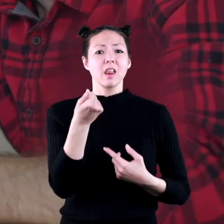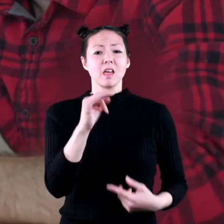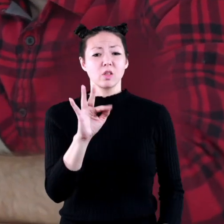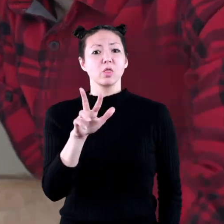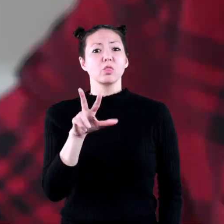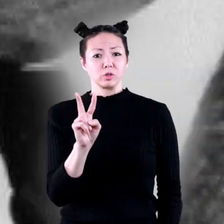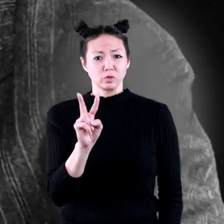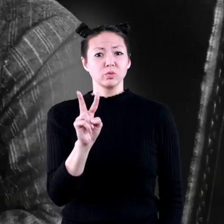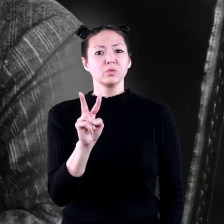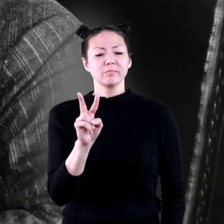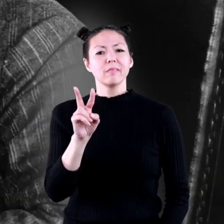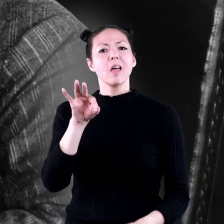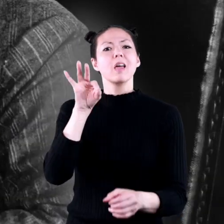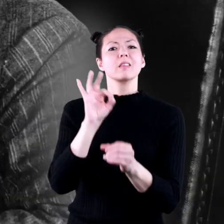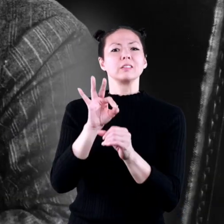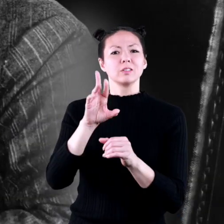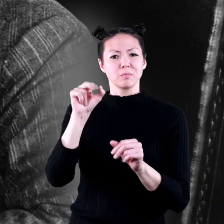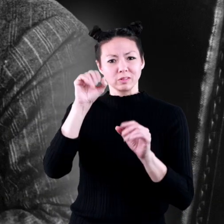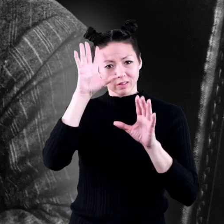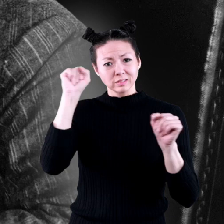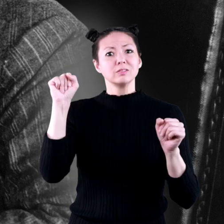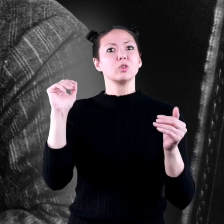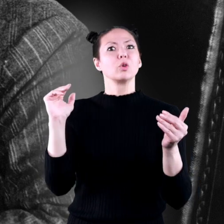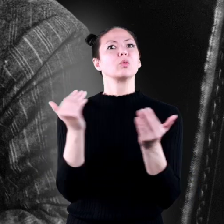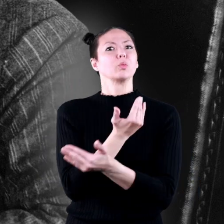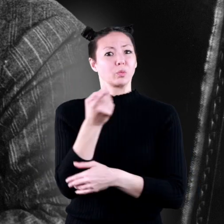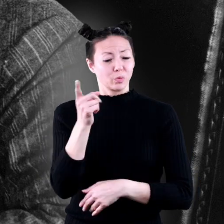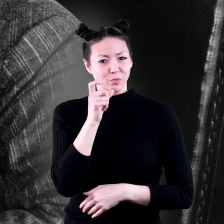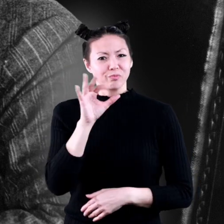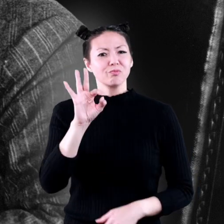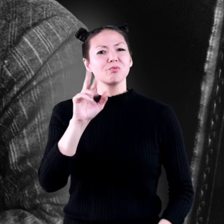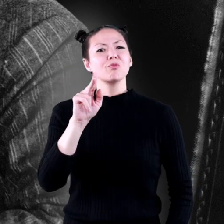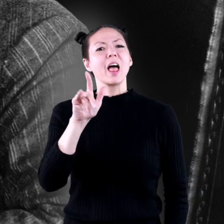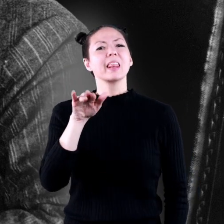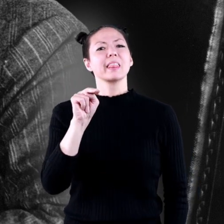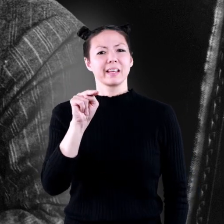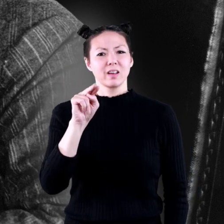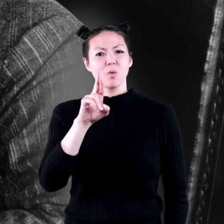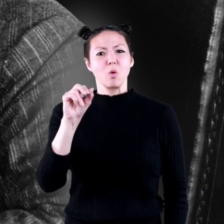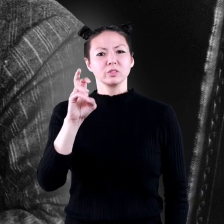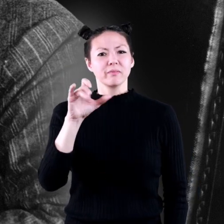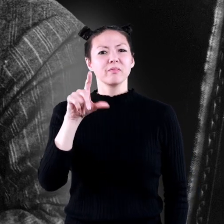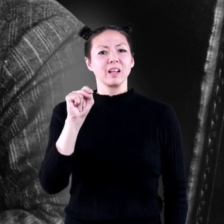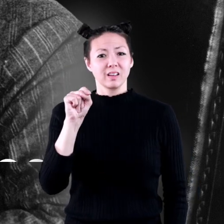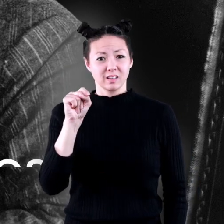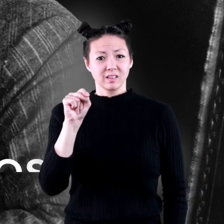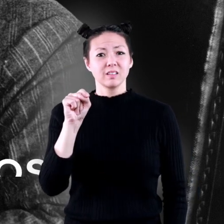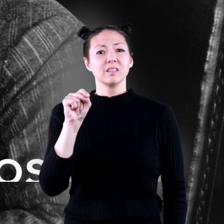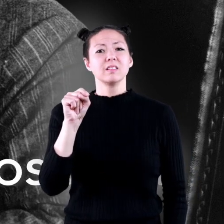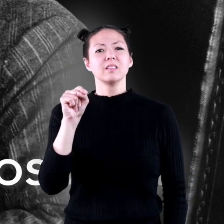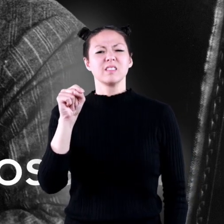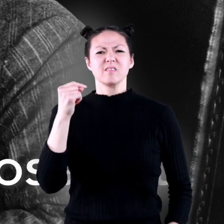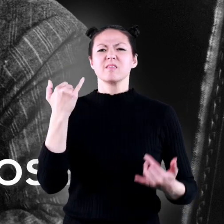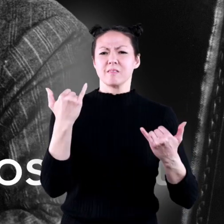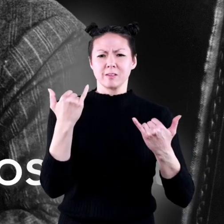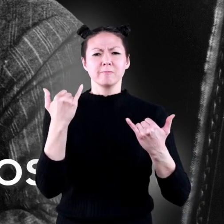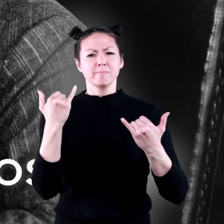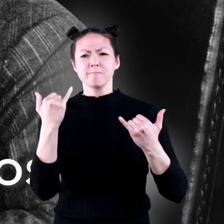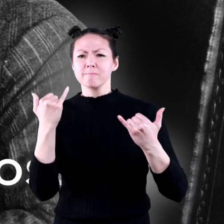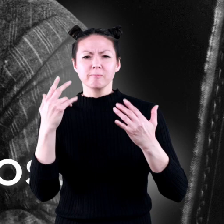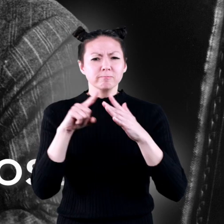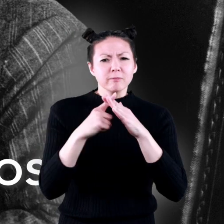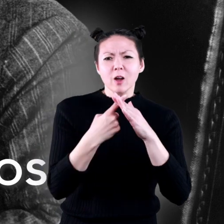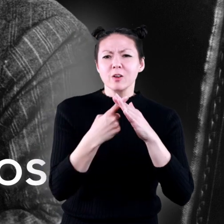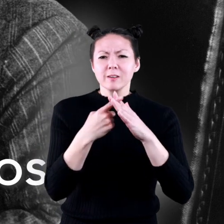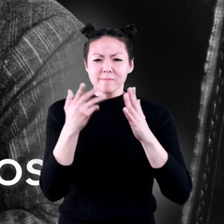around them. It wasn't until 1932, when the U.S. elected a new president, Franklin Delano Roosevelt, that